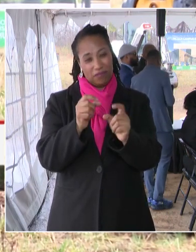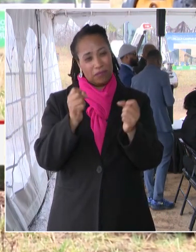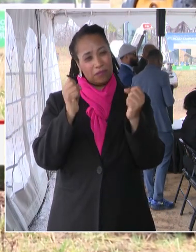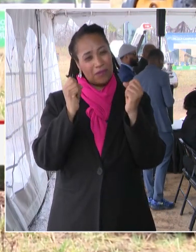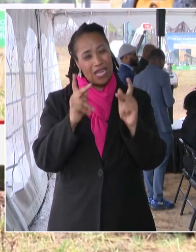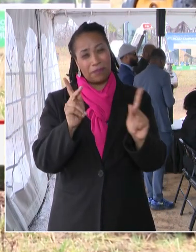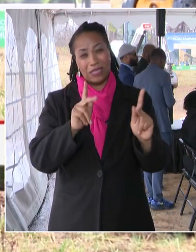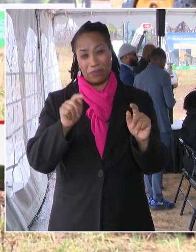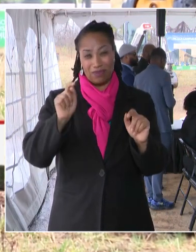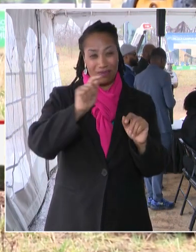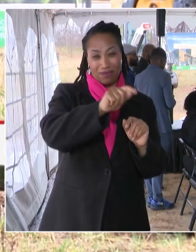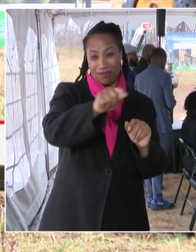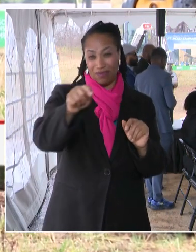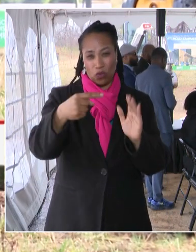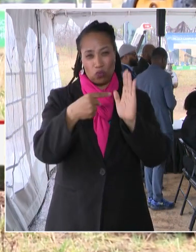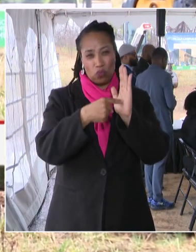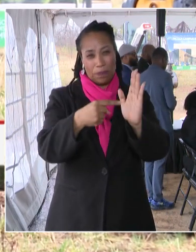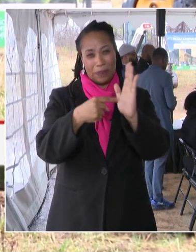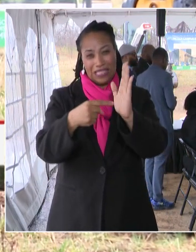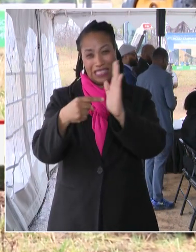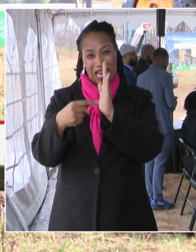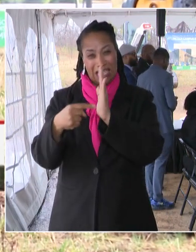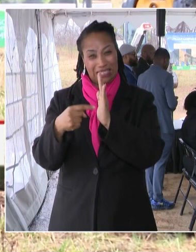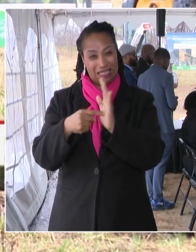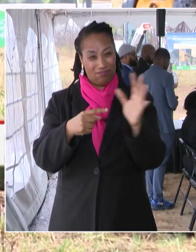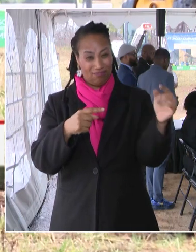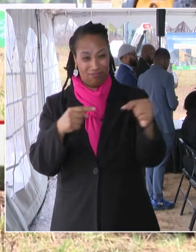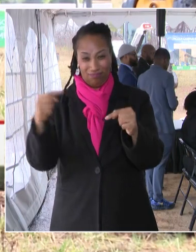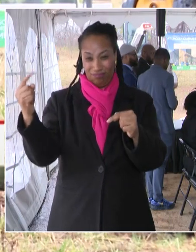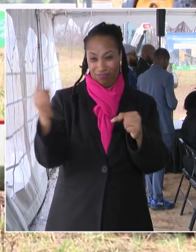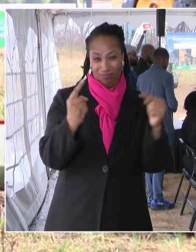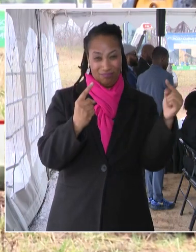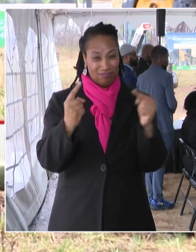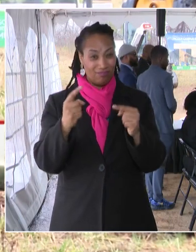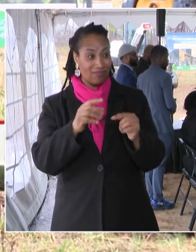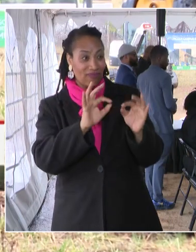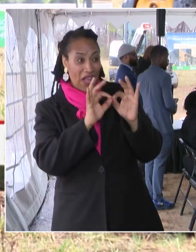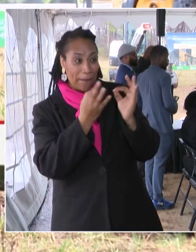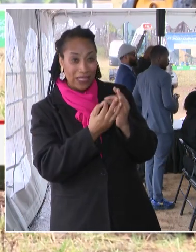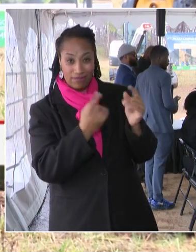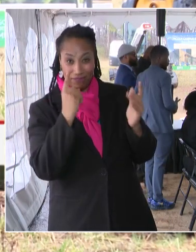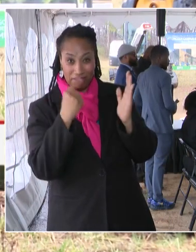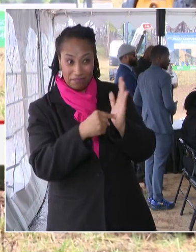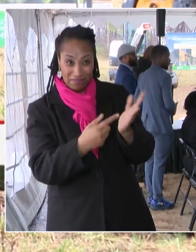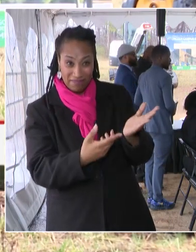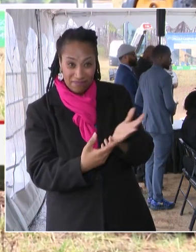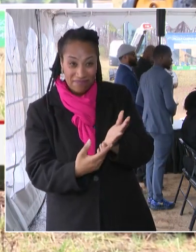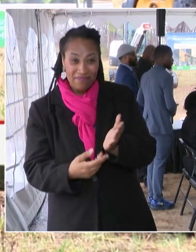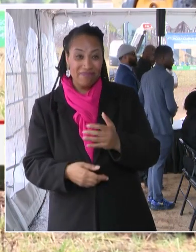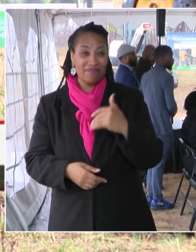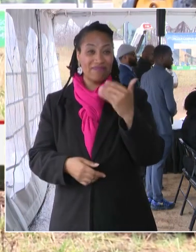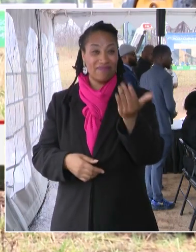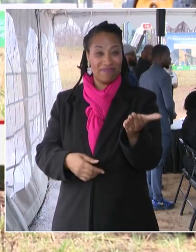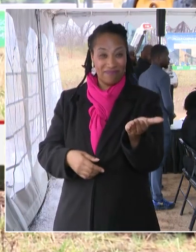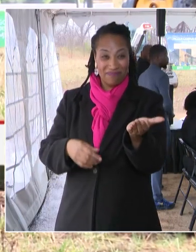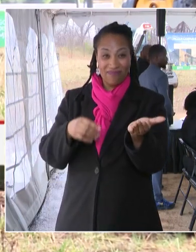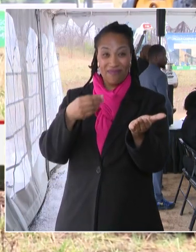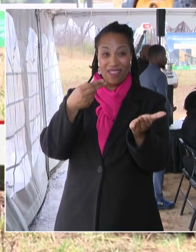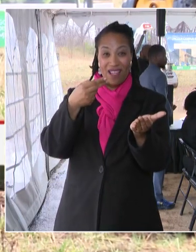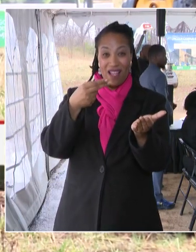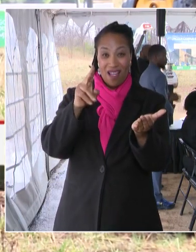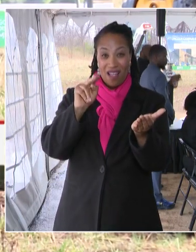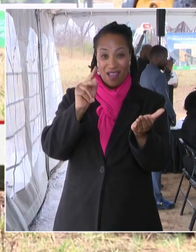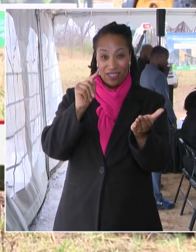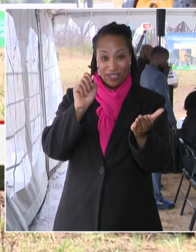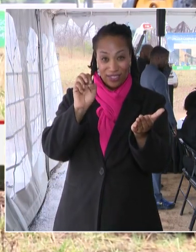some from the Gateway community. I see the Bournes family. I see Lester Austin, former ANC, and many others that help make